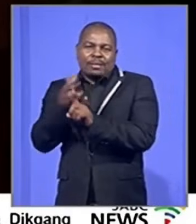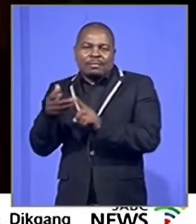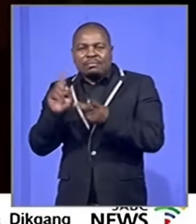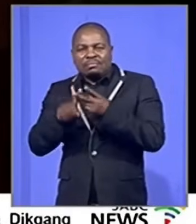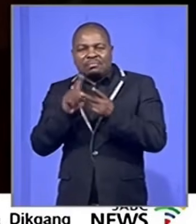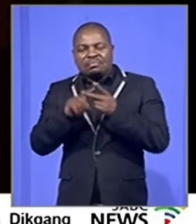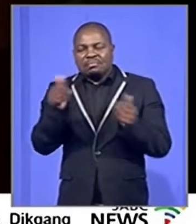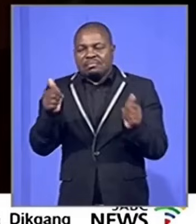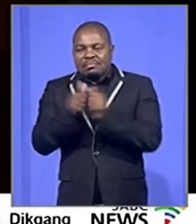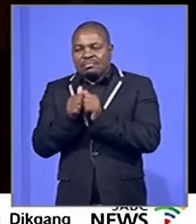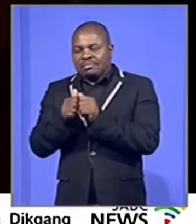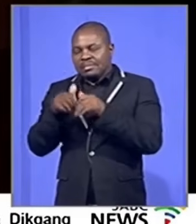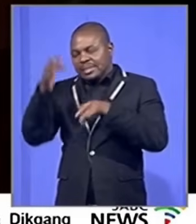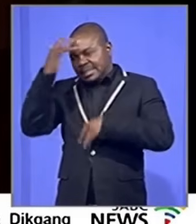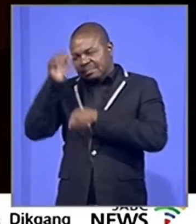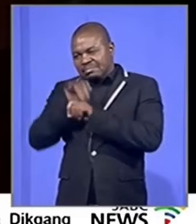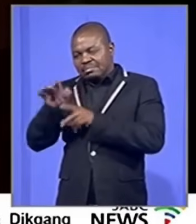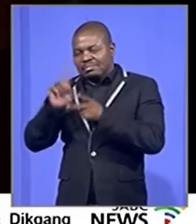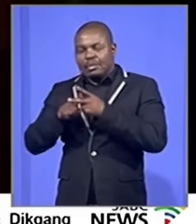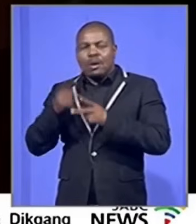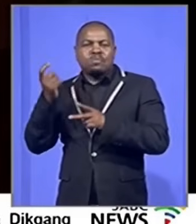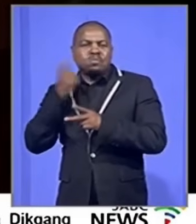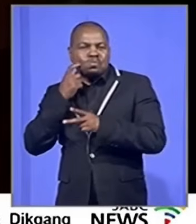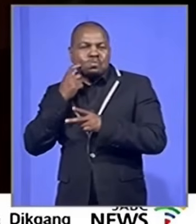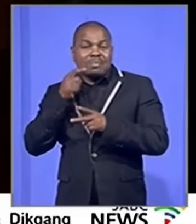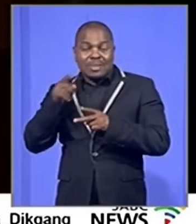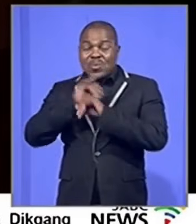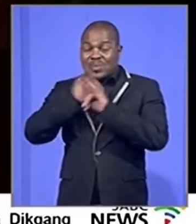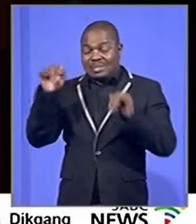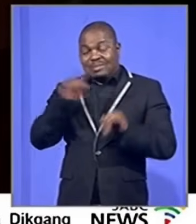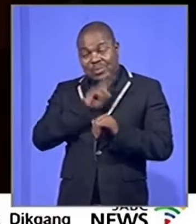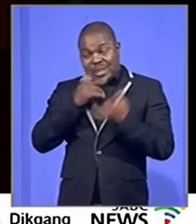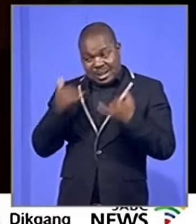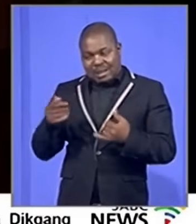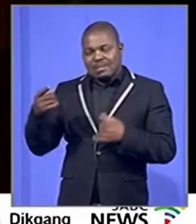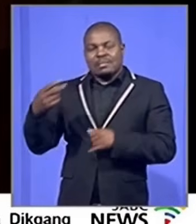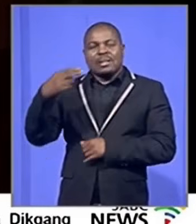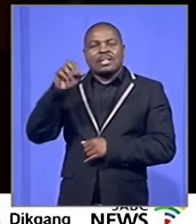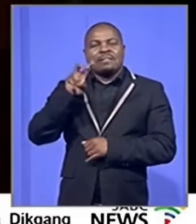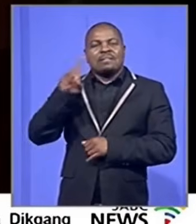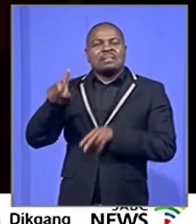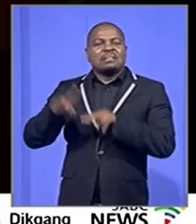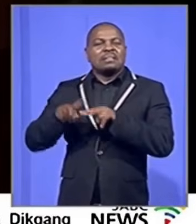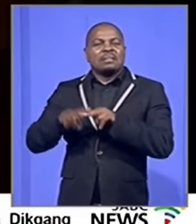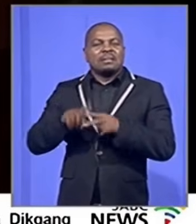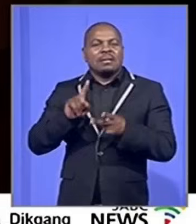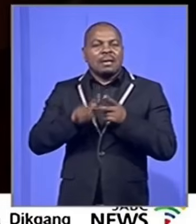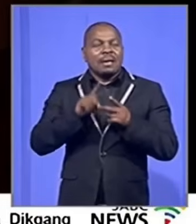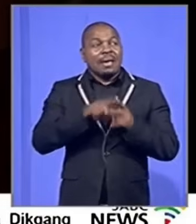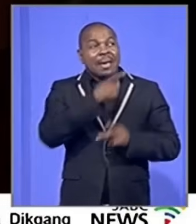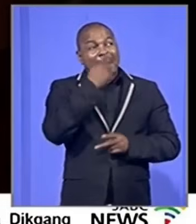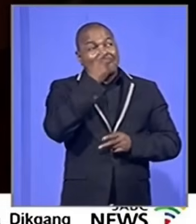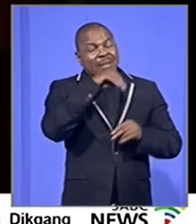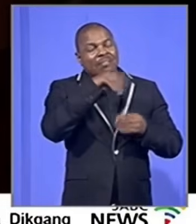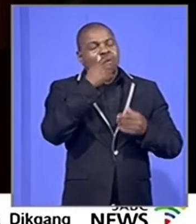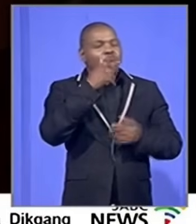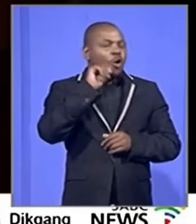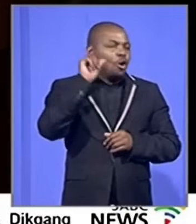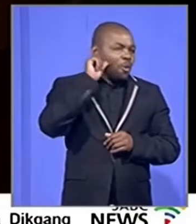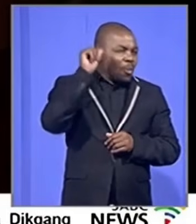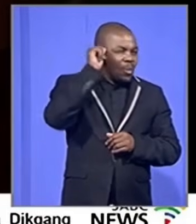malwetši ba fa le bana ke tabe e atileng kudu ka basading ke taba ya gore batho ba bagolo ba di-sugar daddy di foraforetša bana ka tšhelete